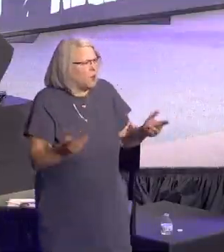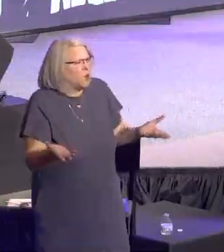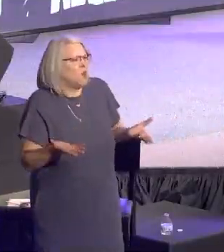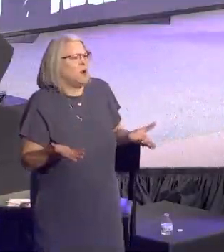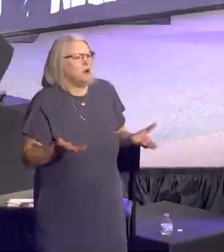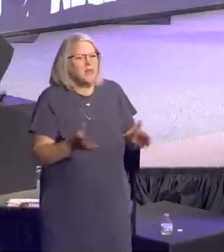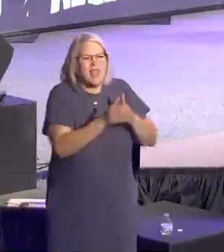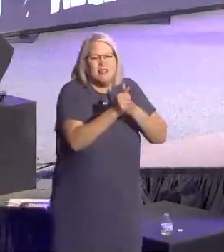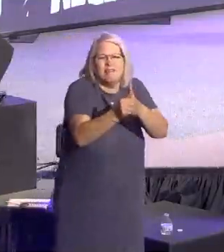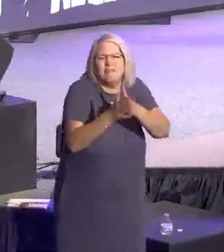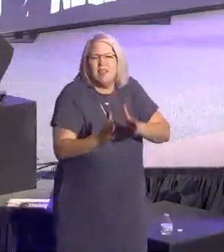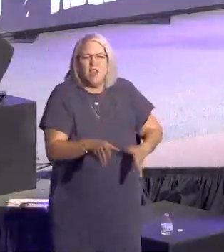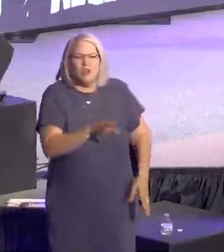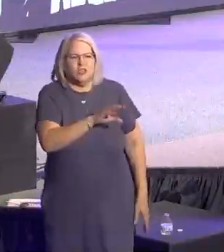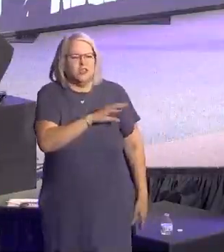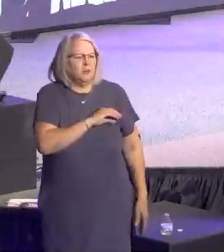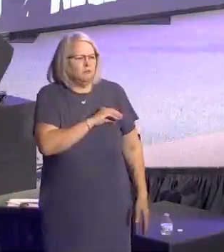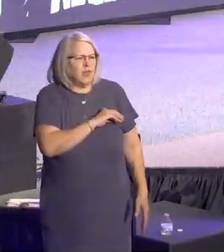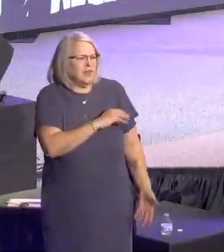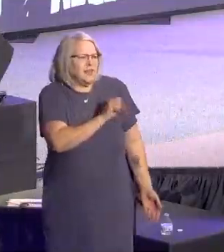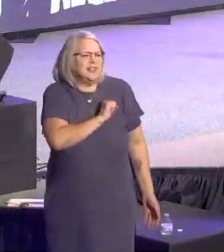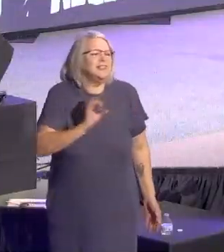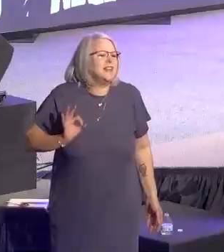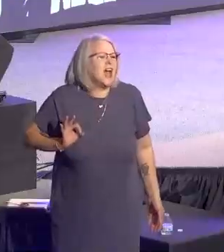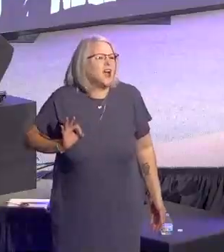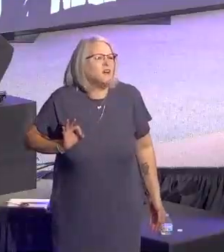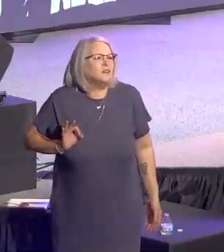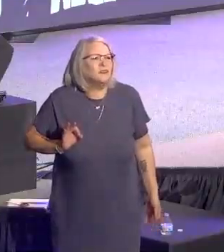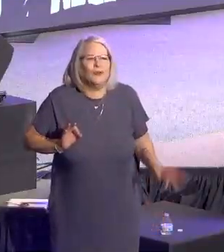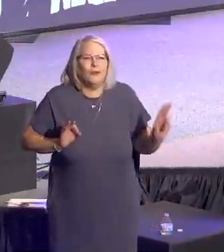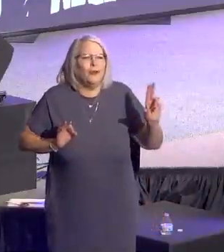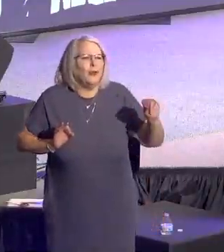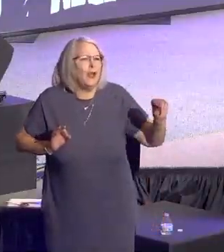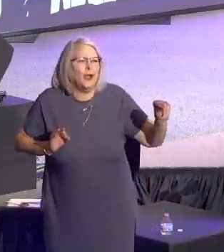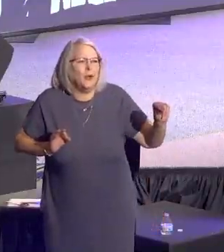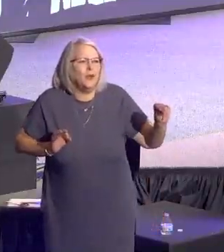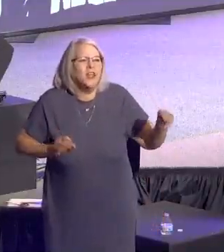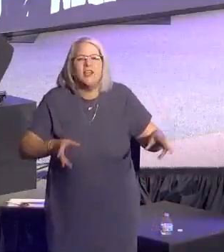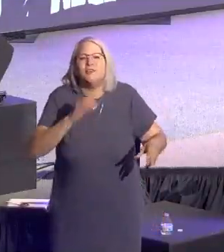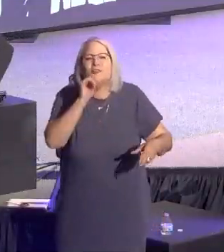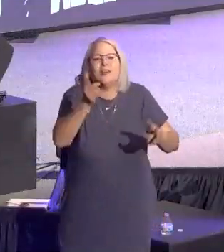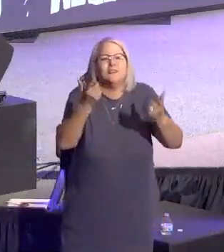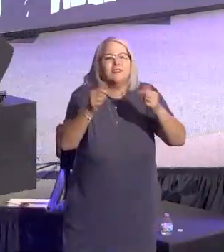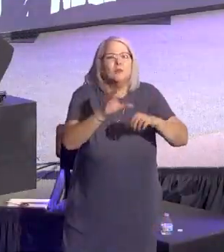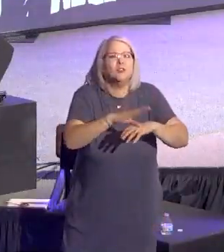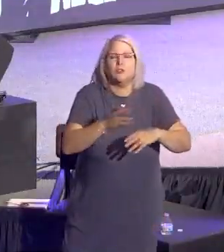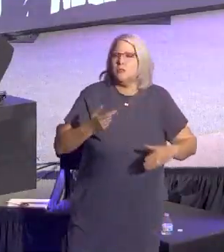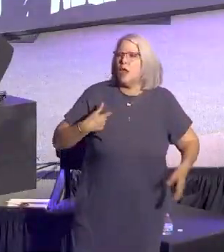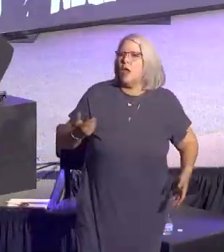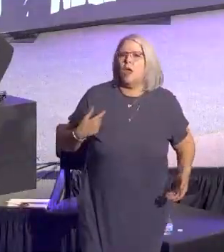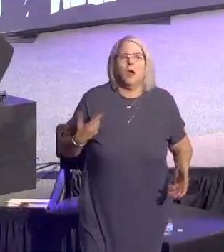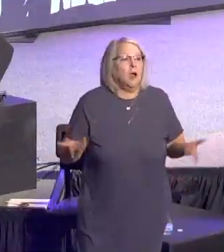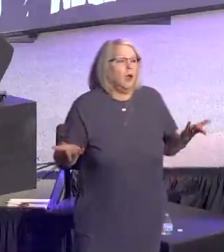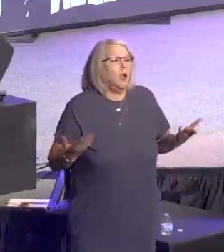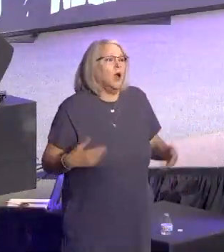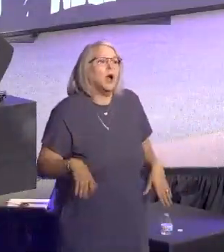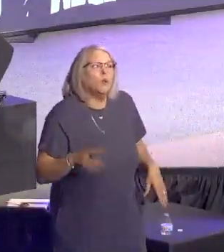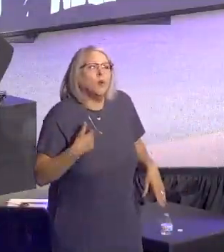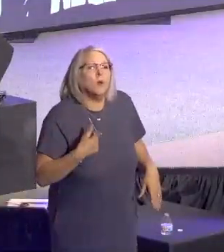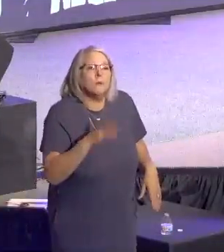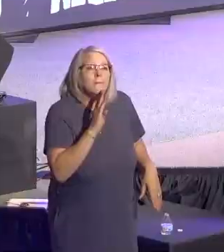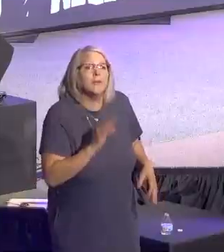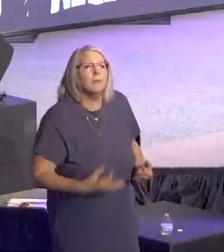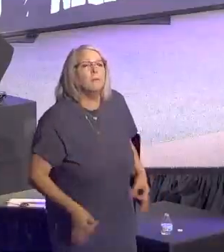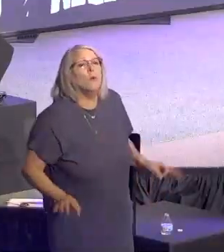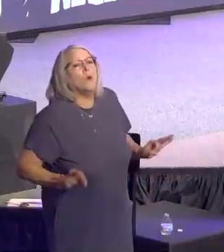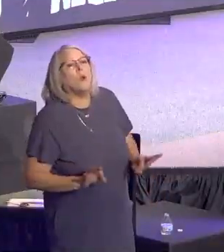be in leadership. It begins by scrubbing the bathrooms. You know what I mean? Sometimes it begins by just doing the small things